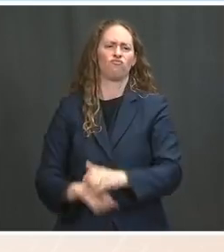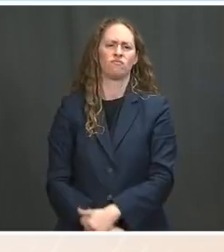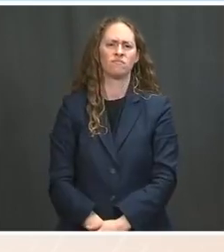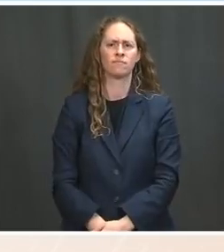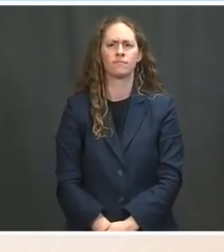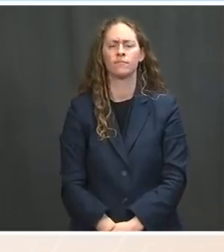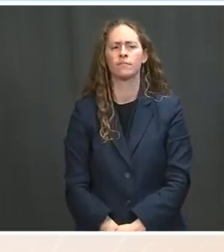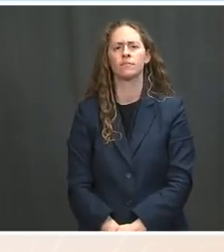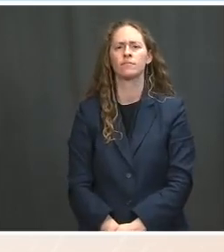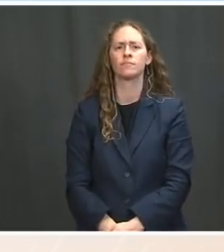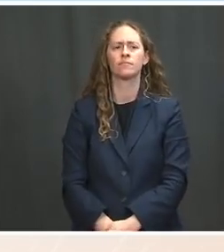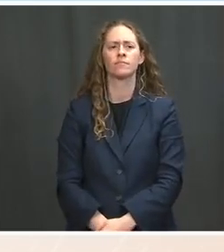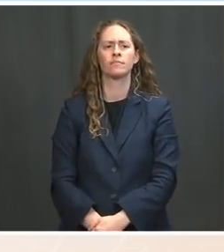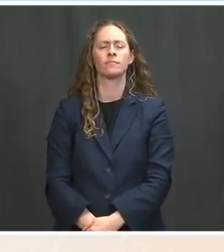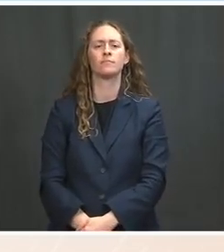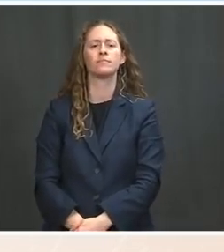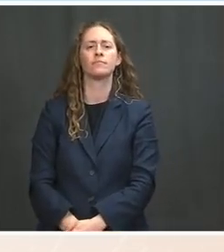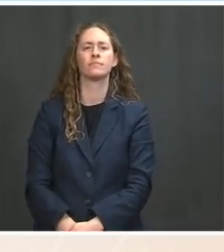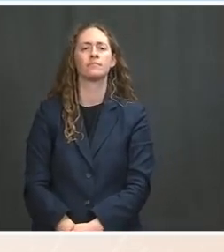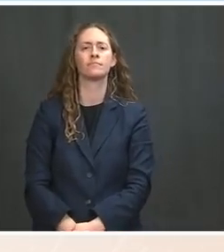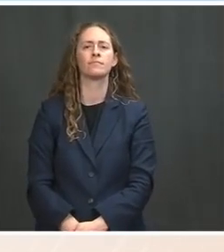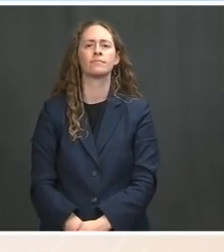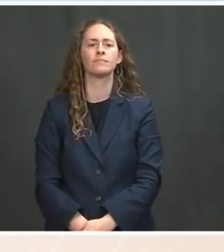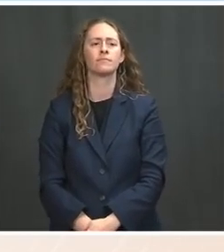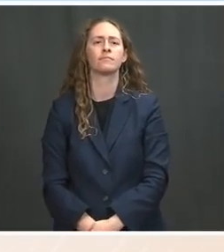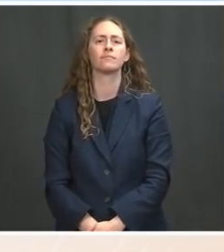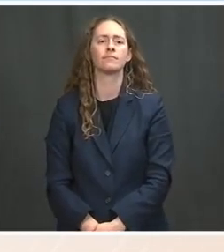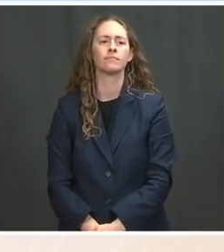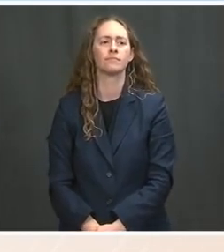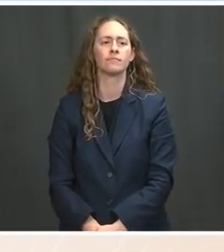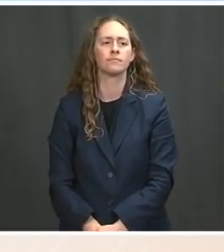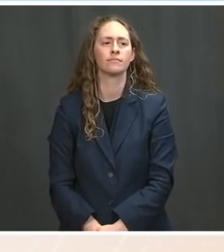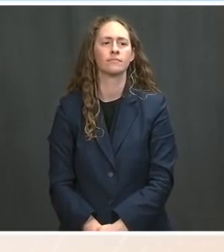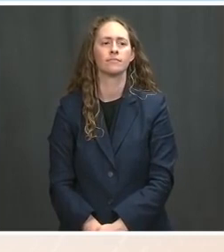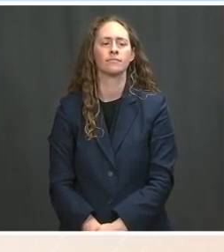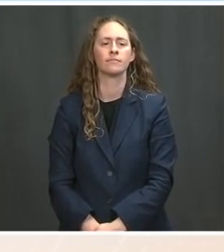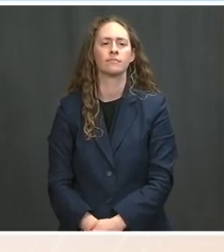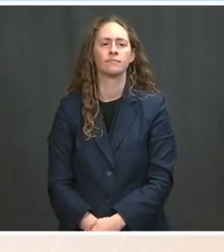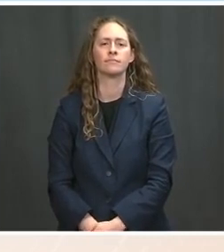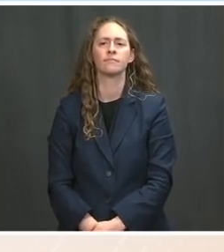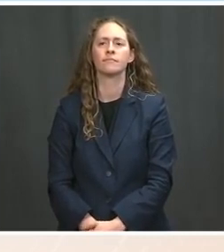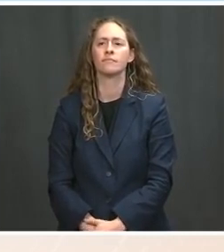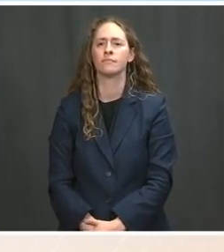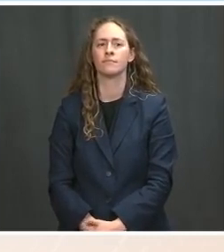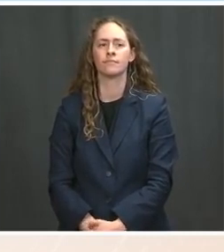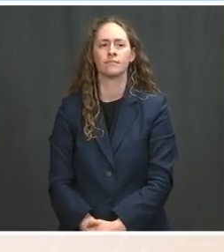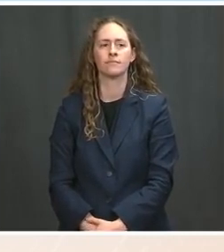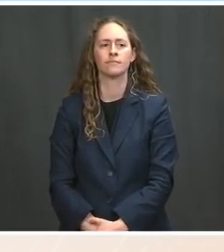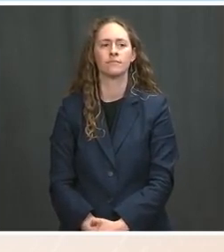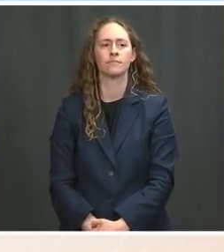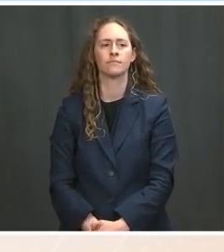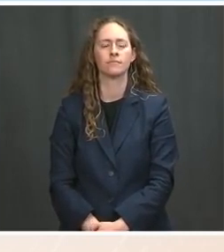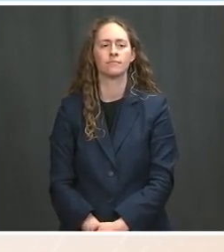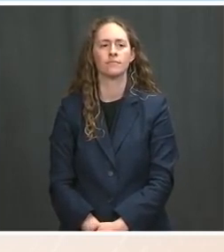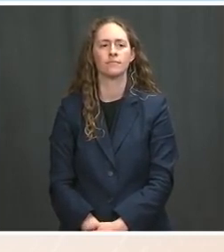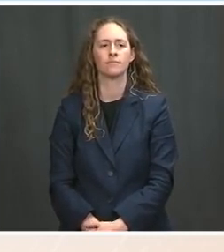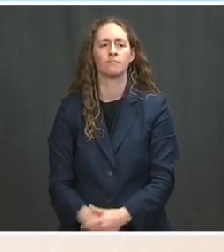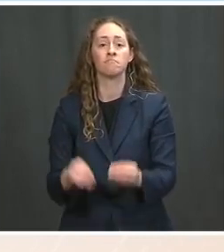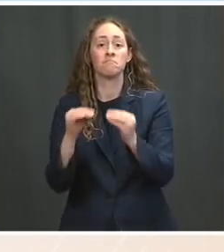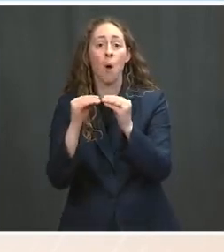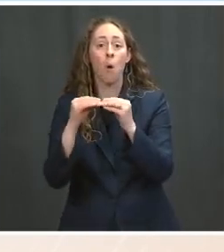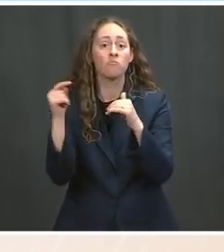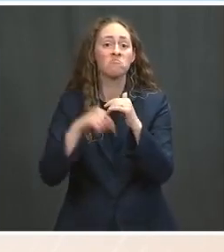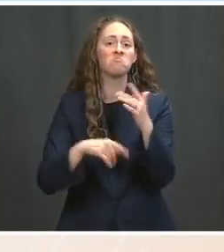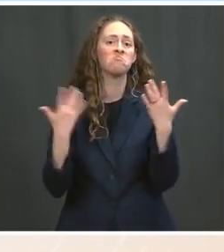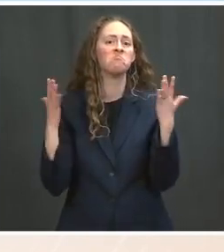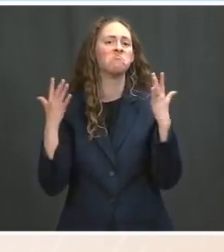person that you're able to update us on, or none at this time? No, I don't have any travel announcements at this time. No news for you now. Okay, thank you. Thank you both. Thank